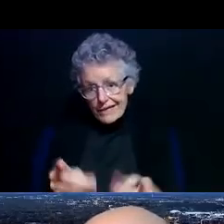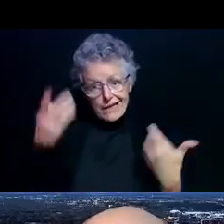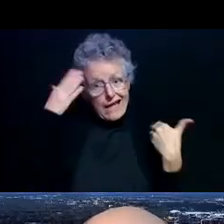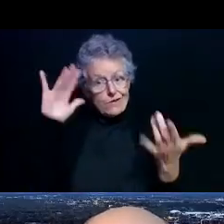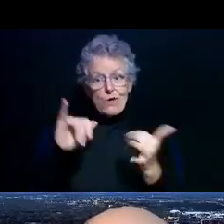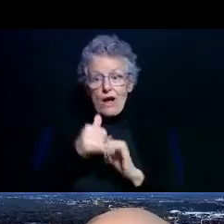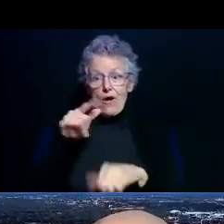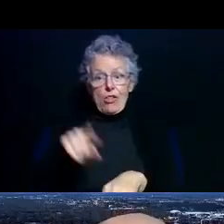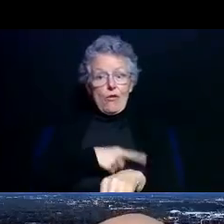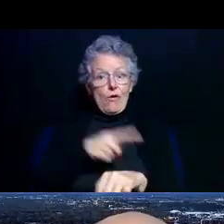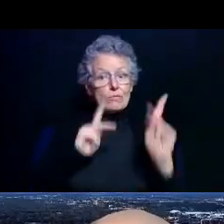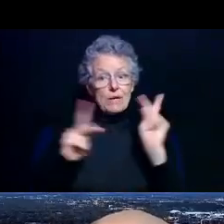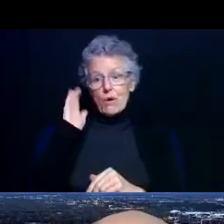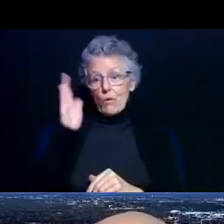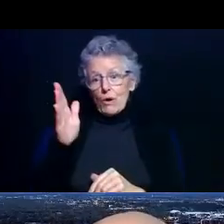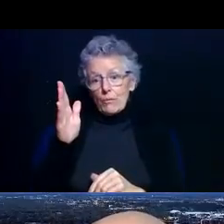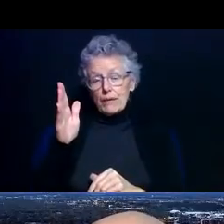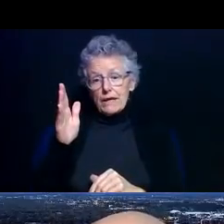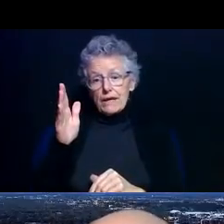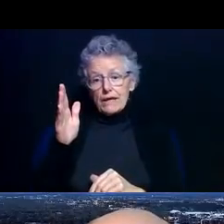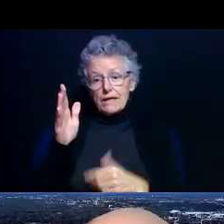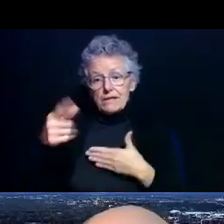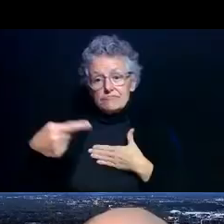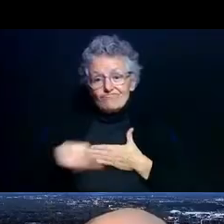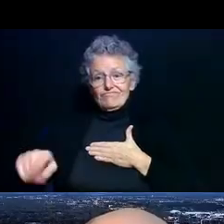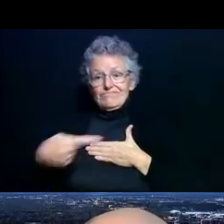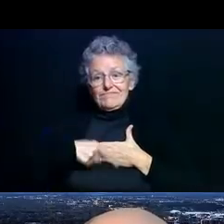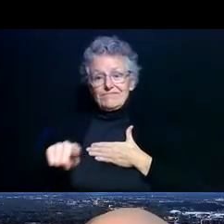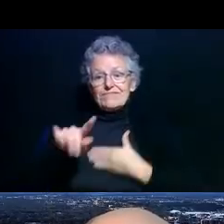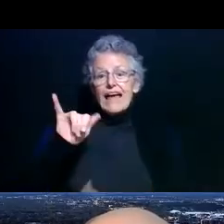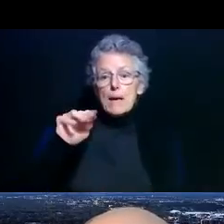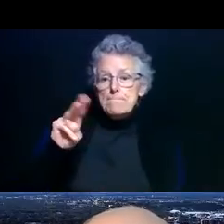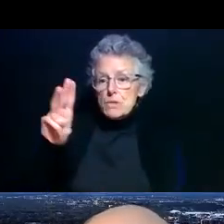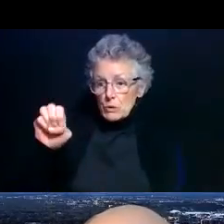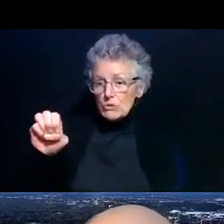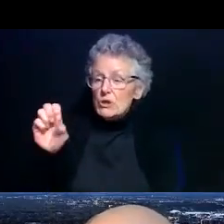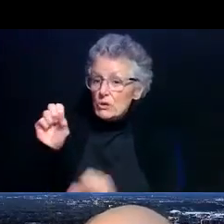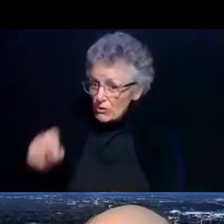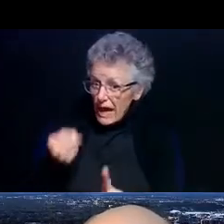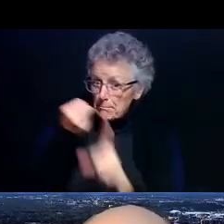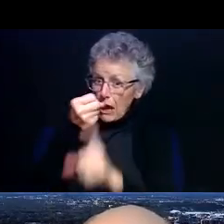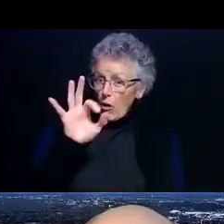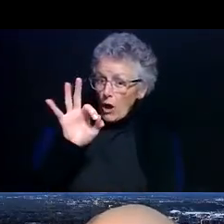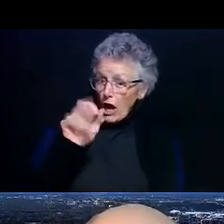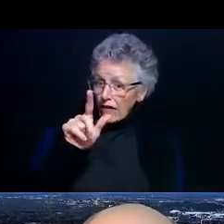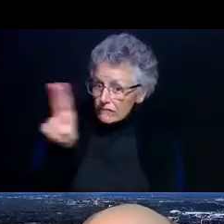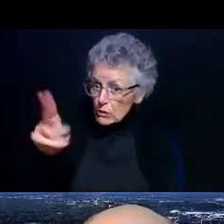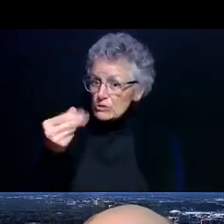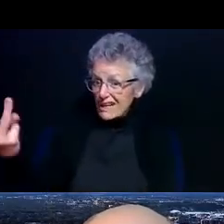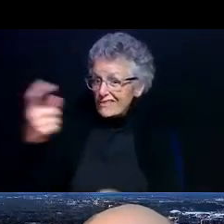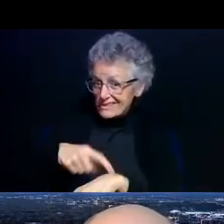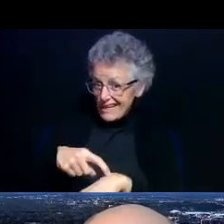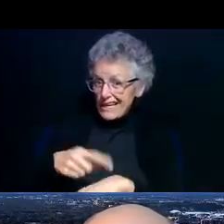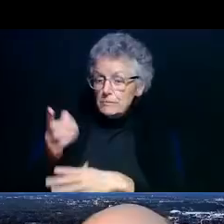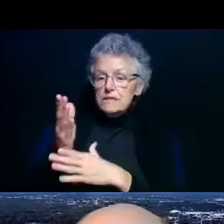long people will be immune. You know, you can get flu several times. There has been some